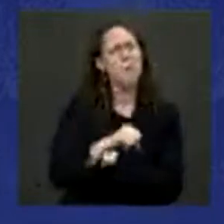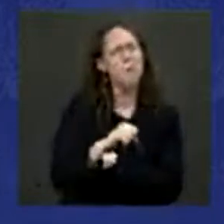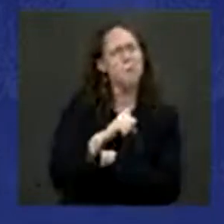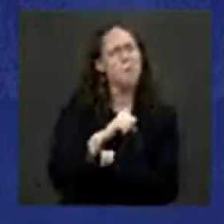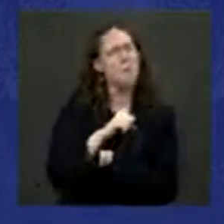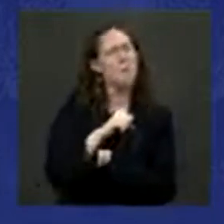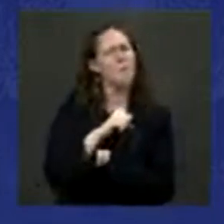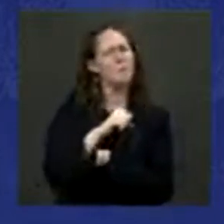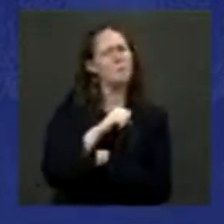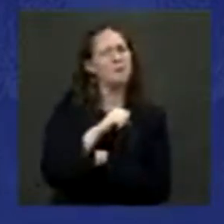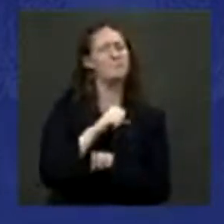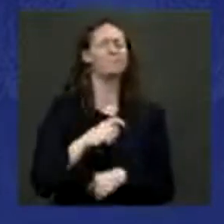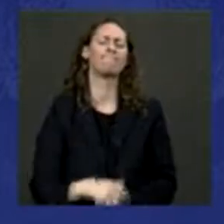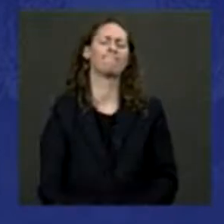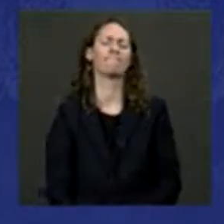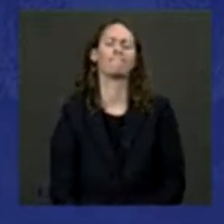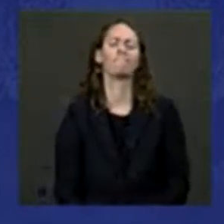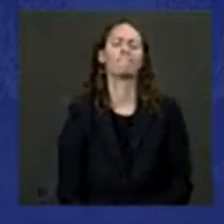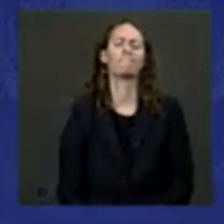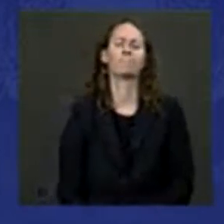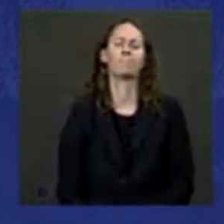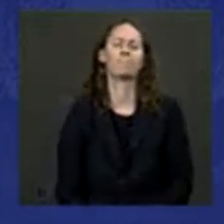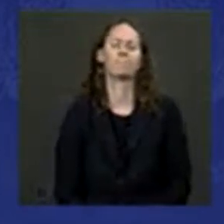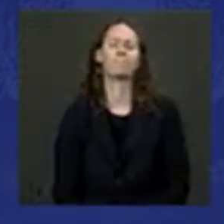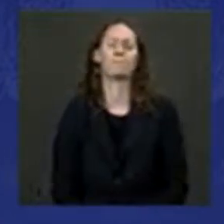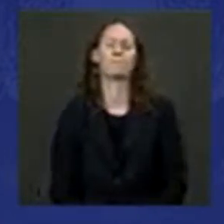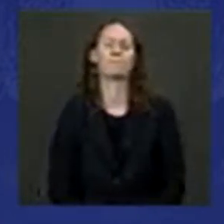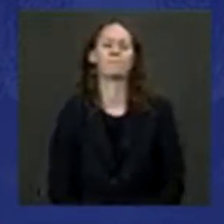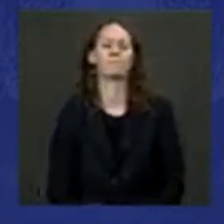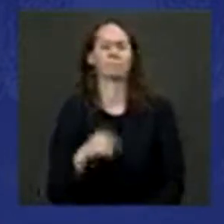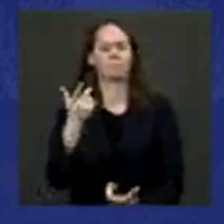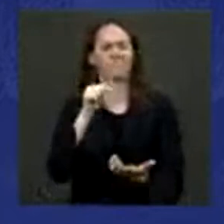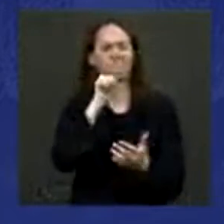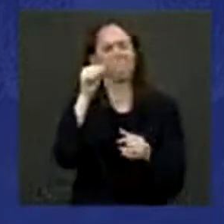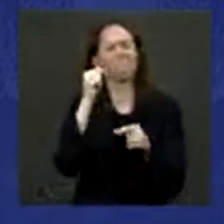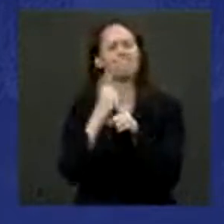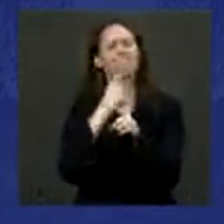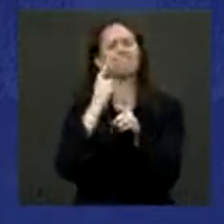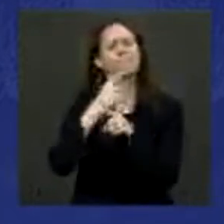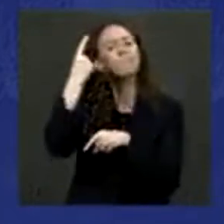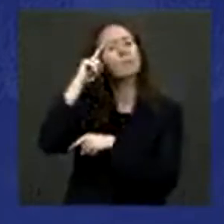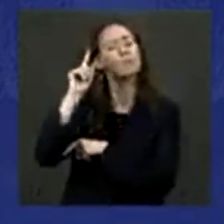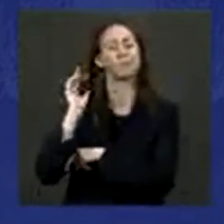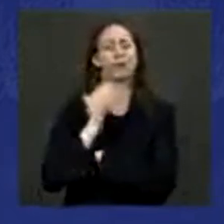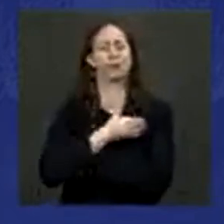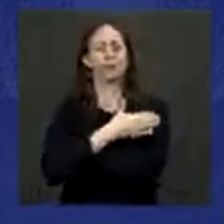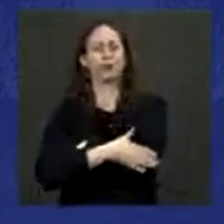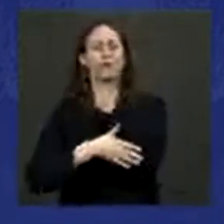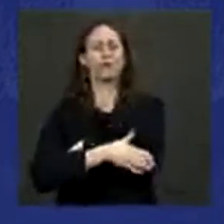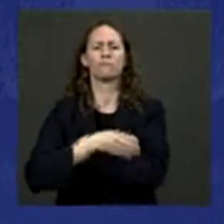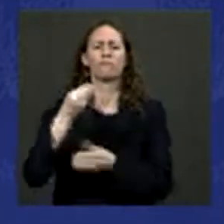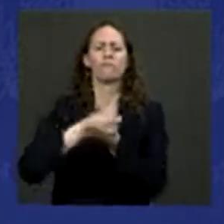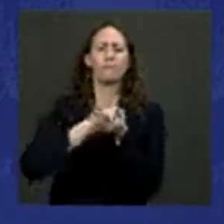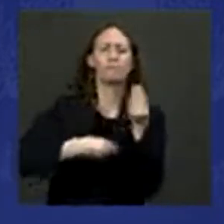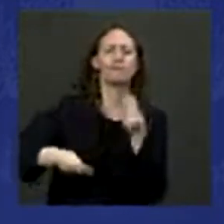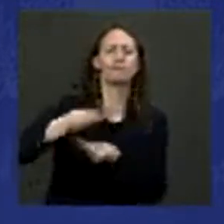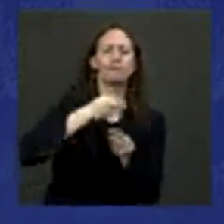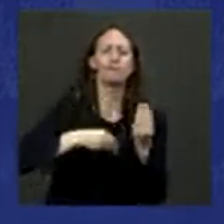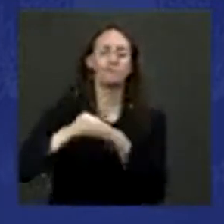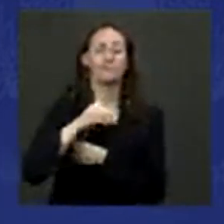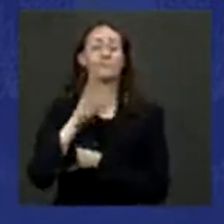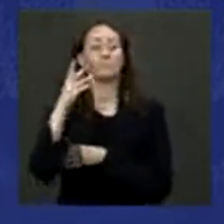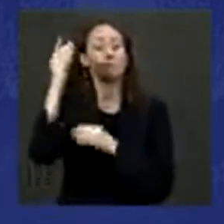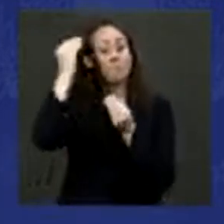safety of U.S. Treasury securities, and it will threaten the reserve status of the dollar as the